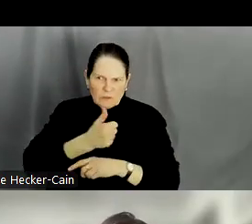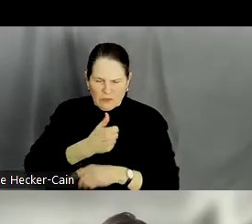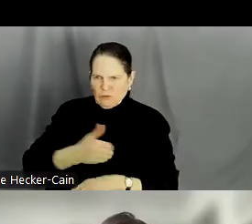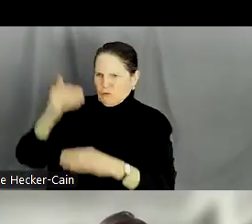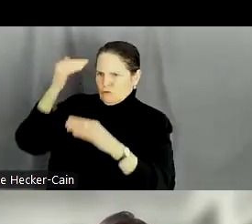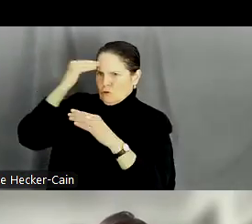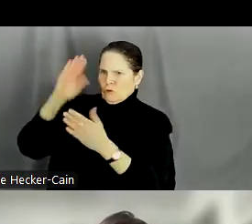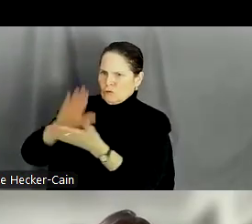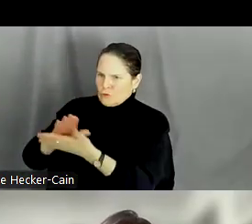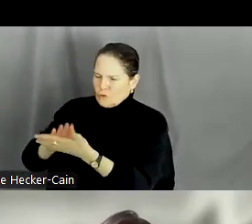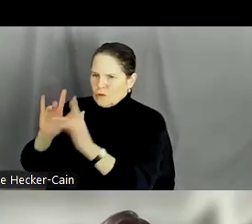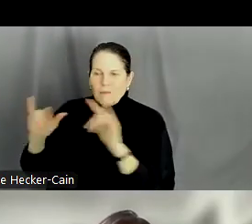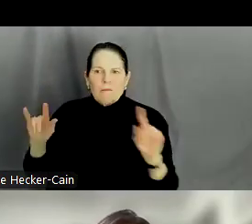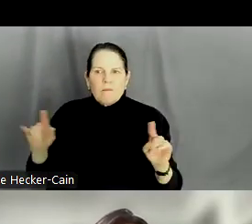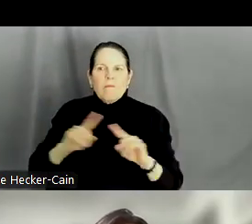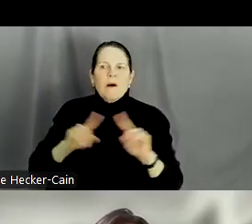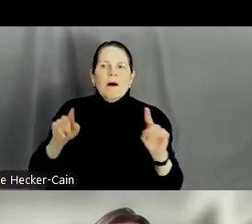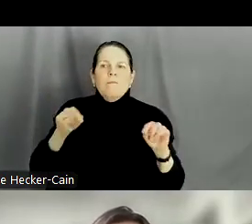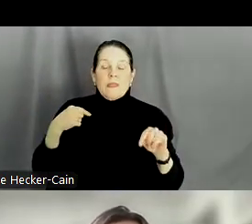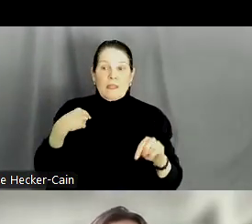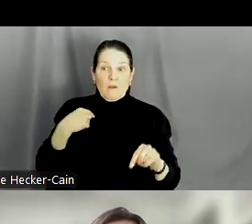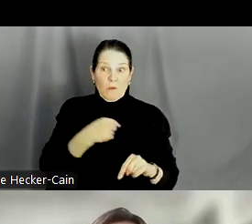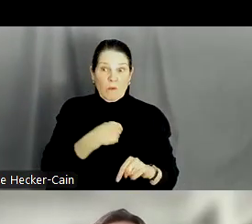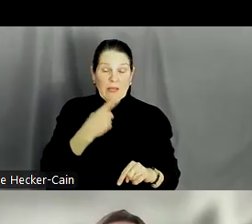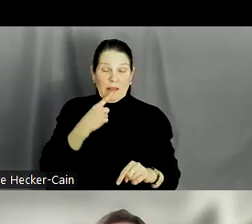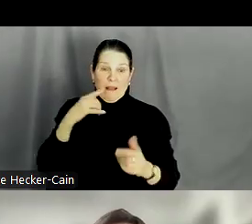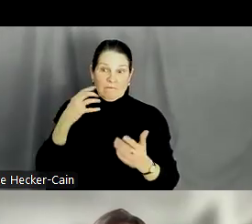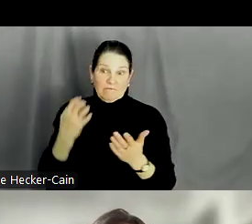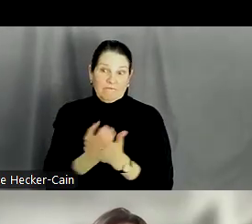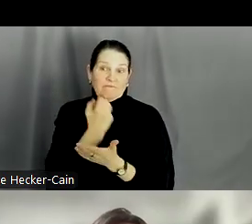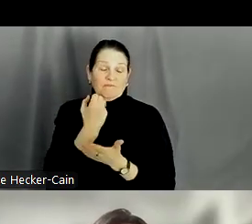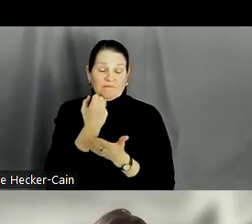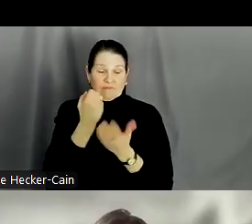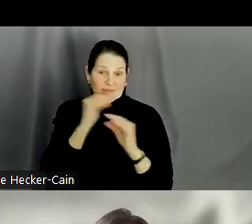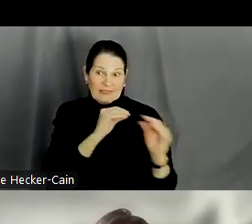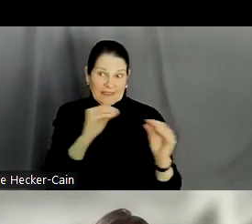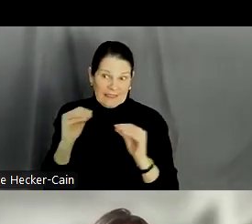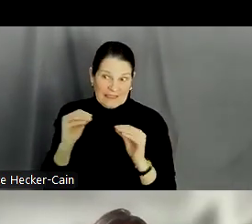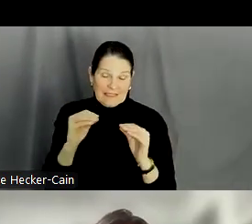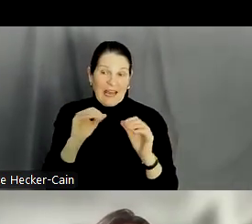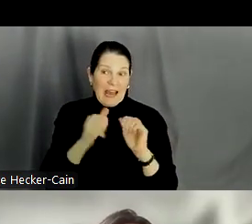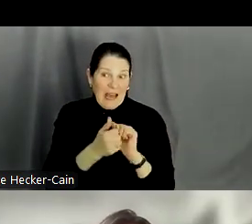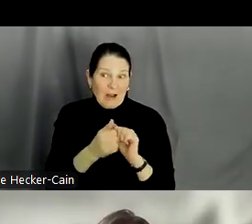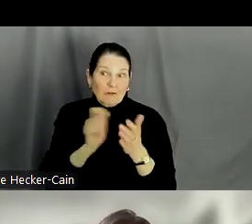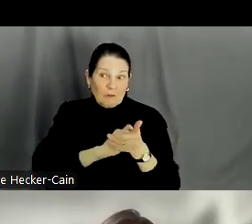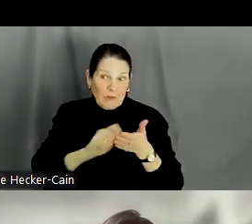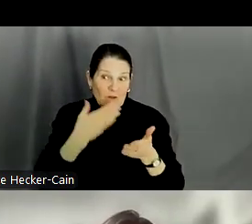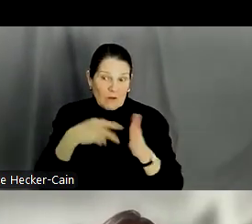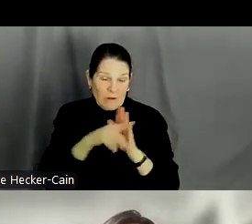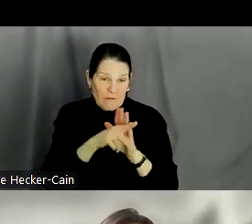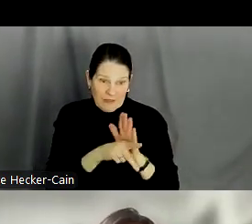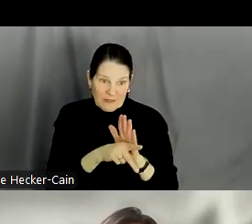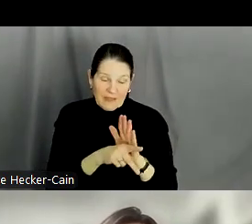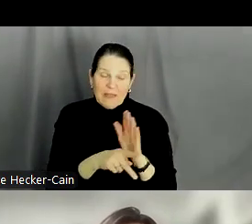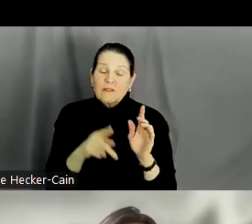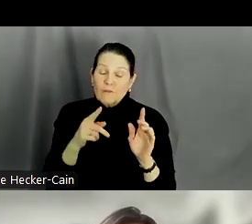it also is a really good opportunity for us to play a role in helping them craft what those good policies look like. And we really see data